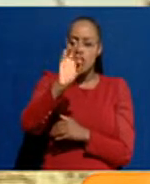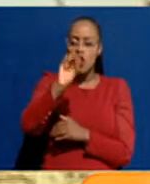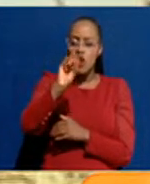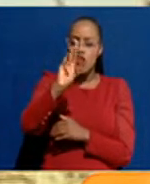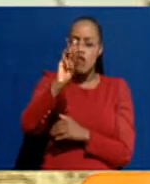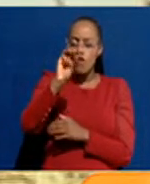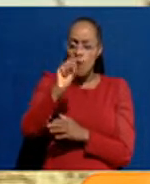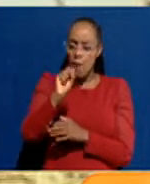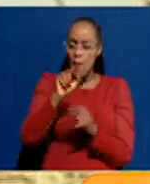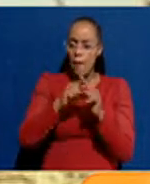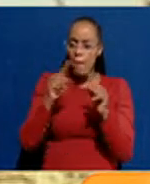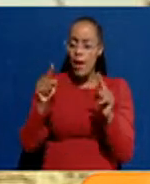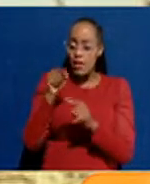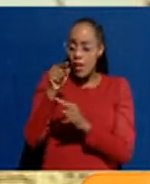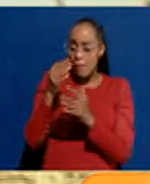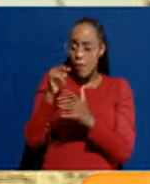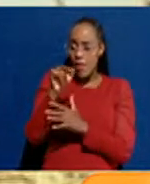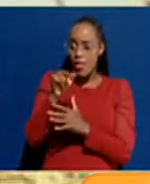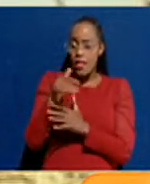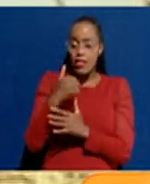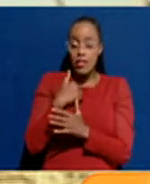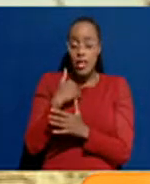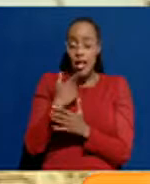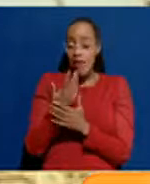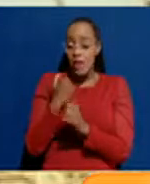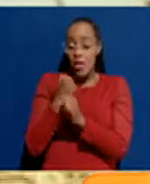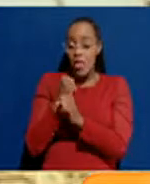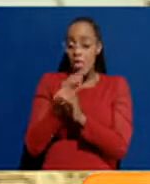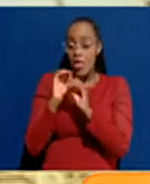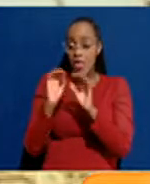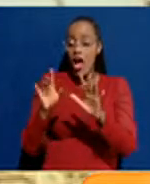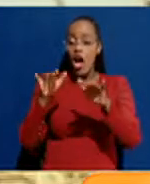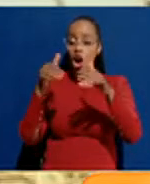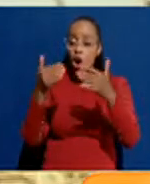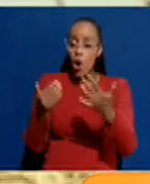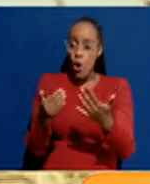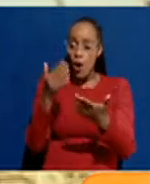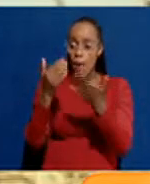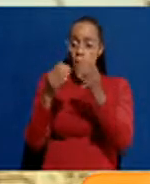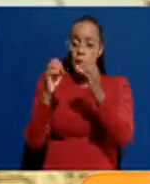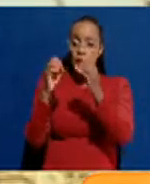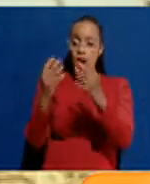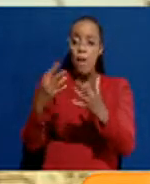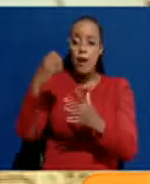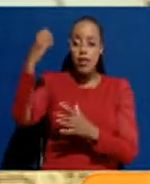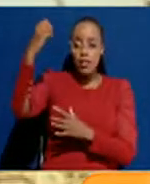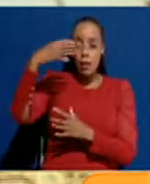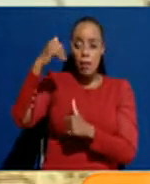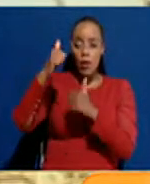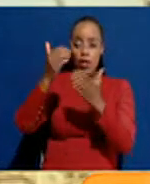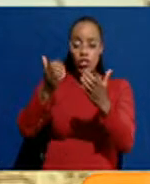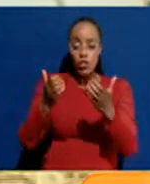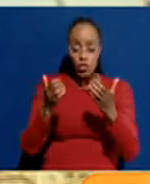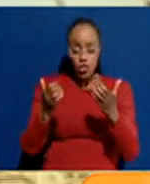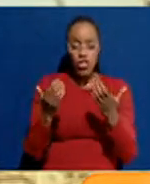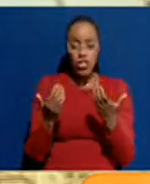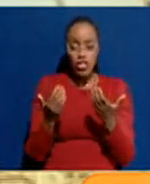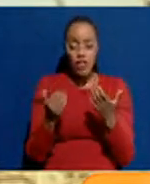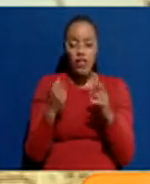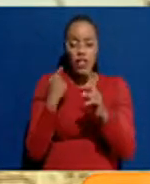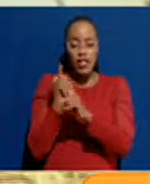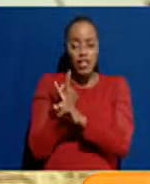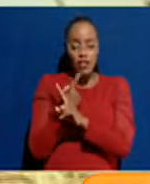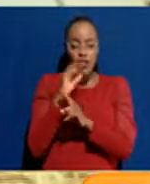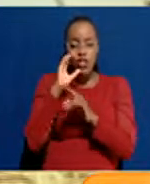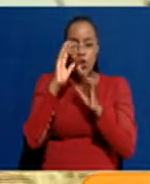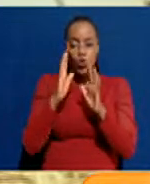be possibly that transformer is overloaded. It will also be driven by how much power you require as a consumer. Different